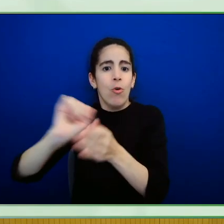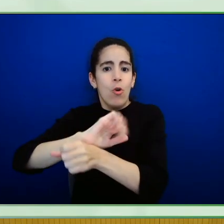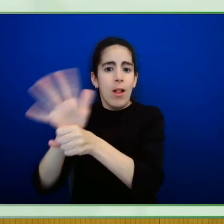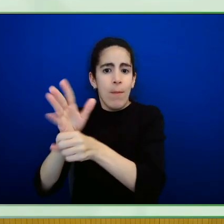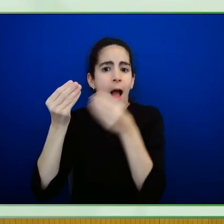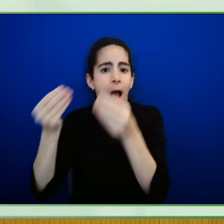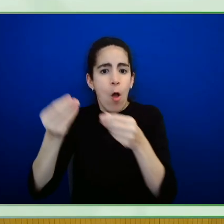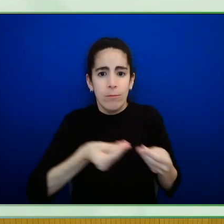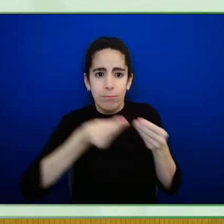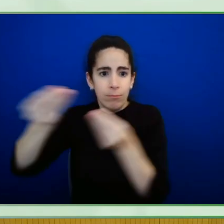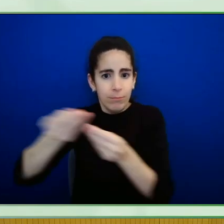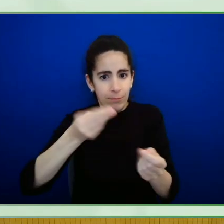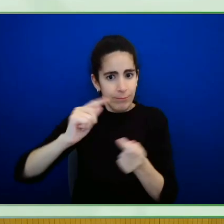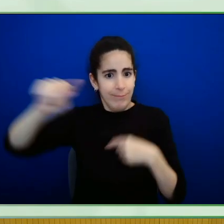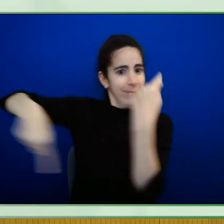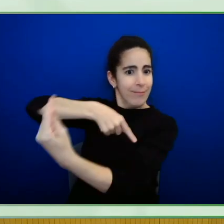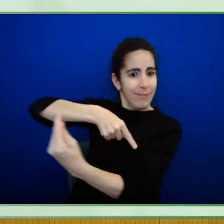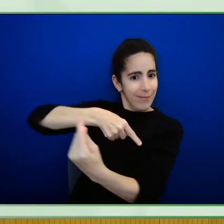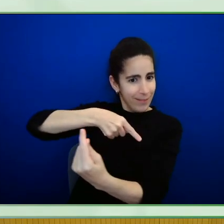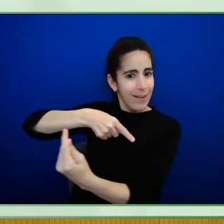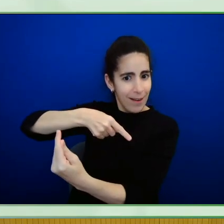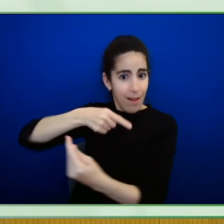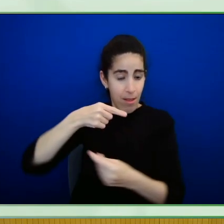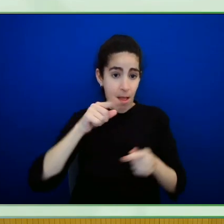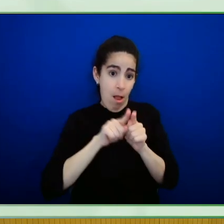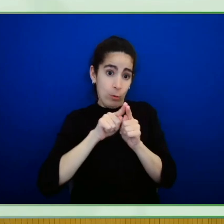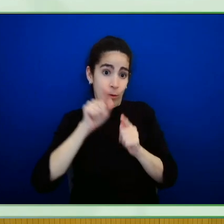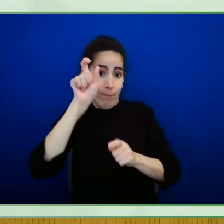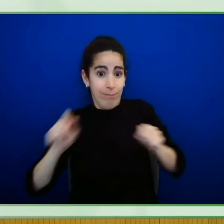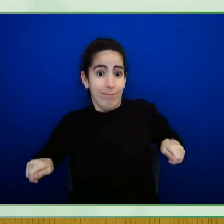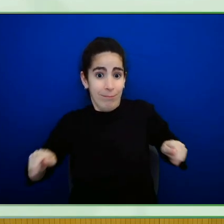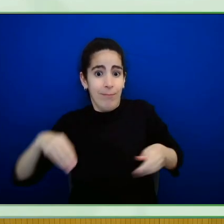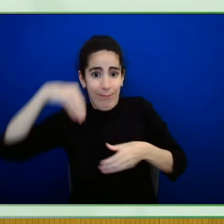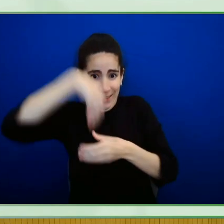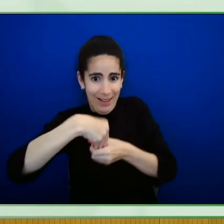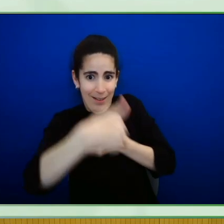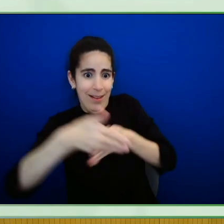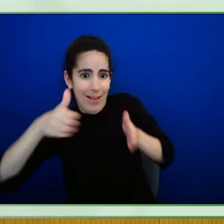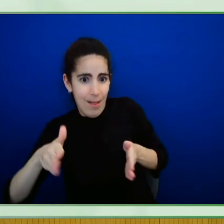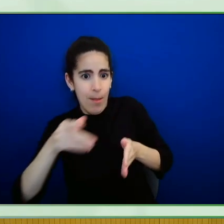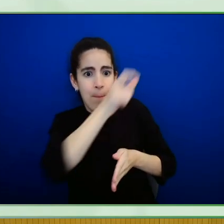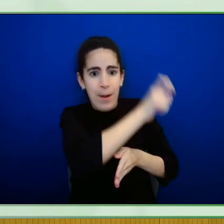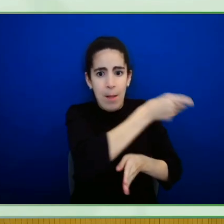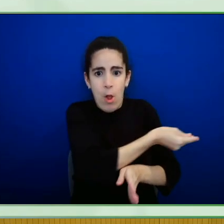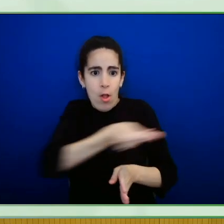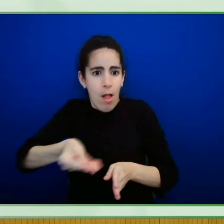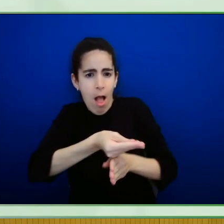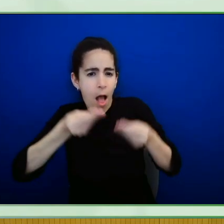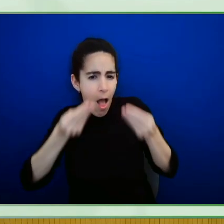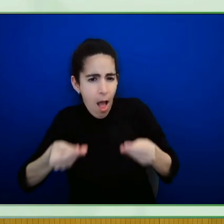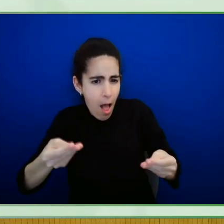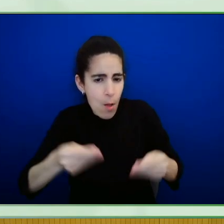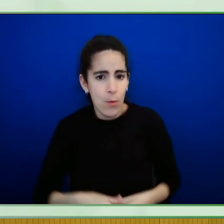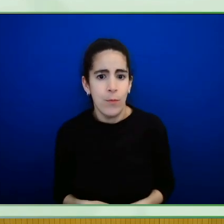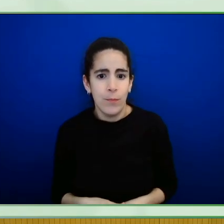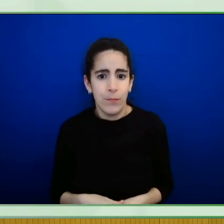and the other people are serving these people. In Colombia, violence has led more than